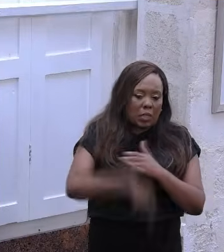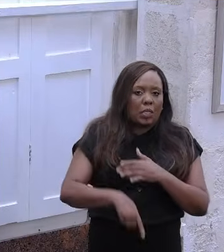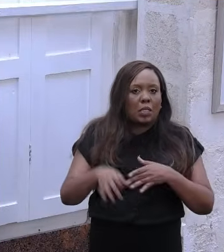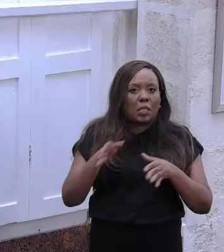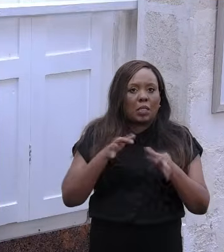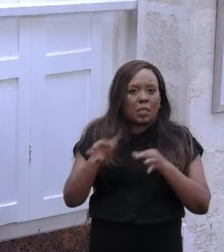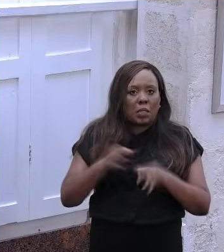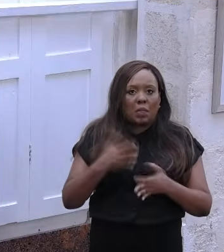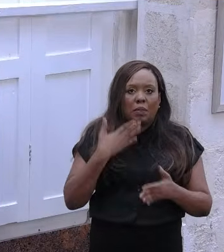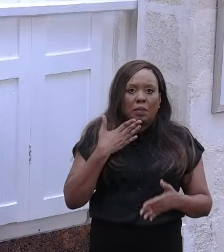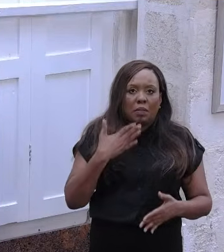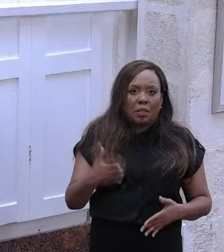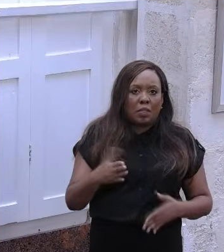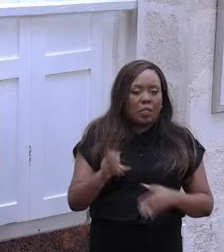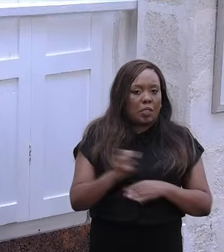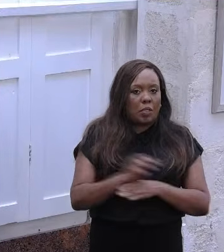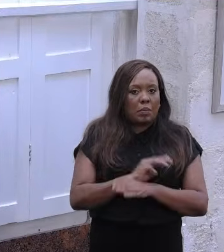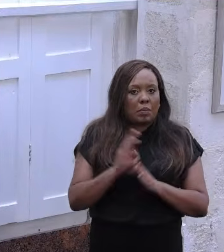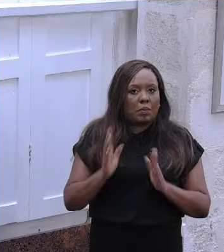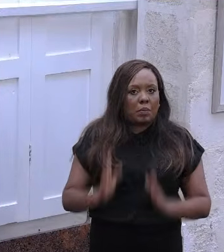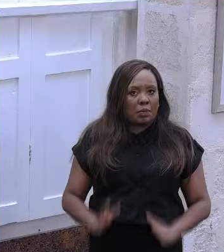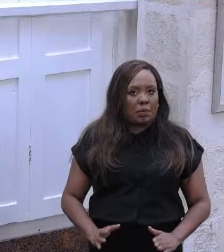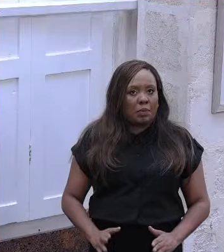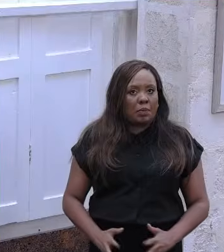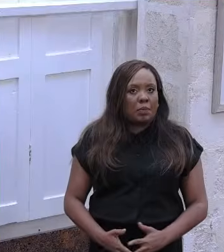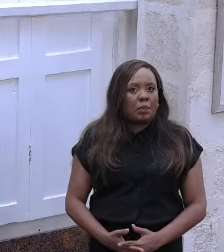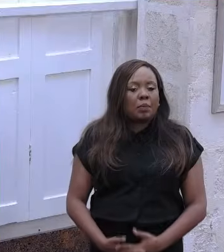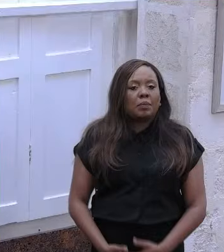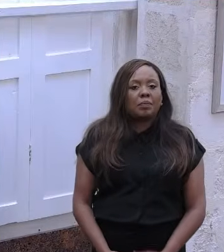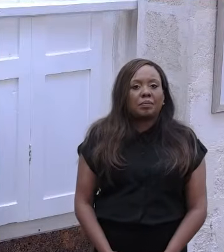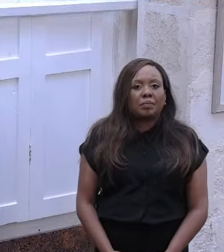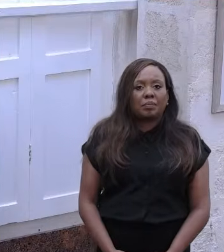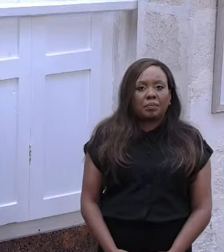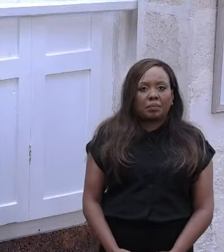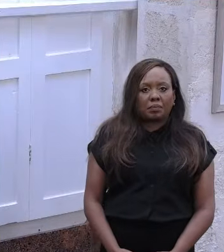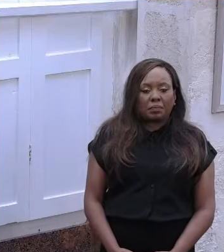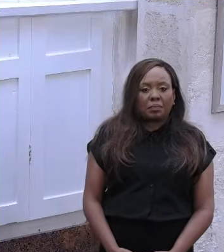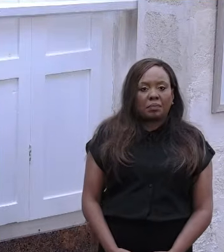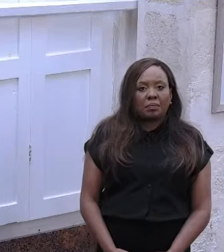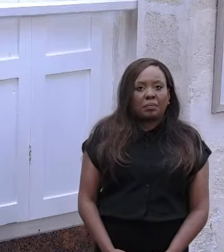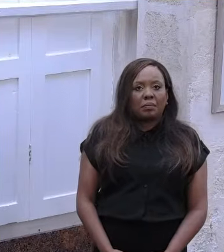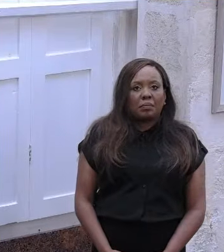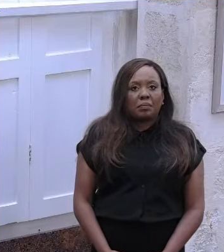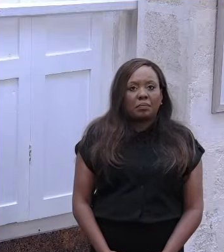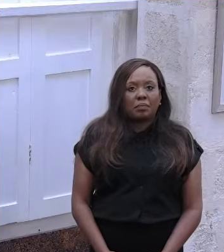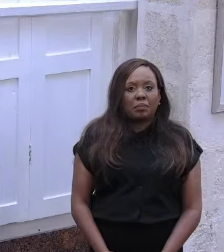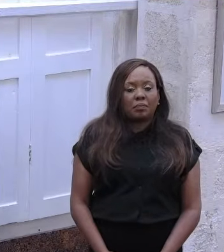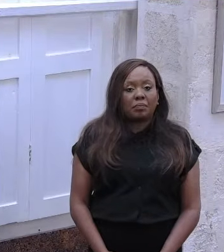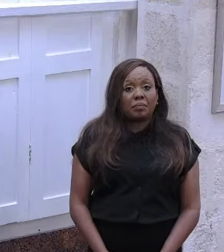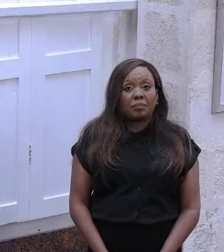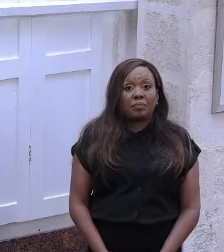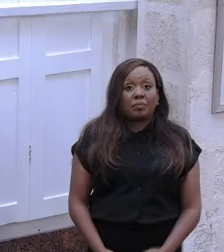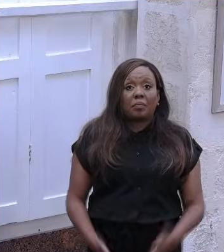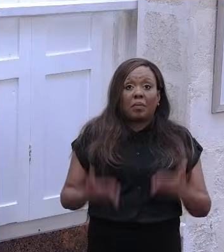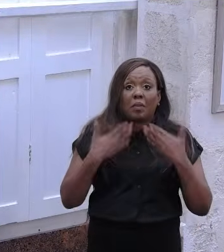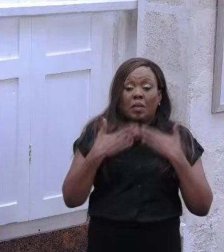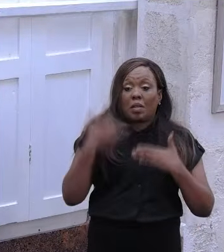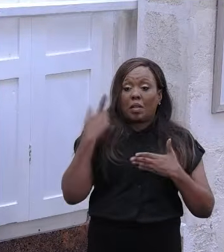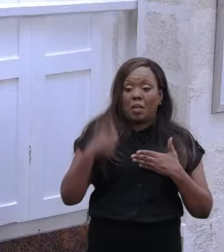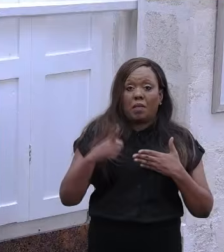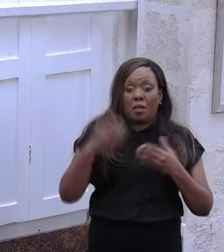you, Minister, for the clarity brought to the other matters. And indeed, we are not treating them